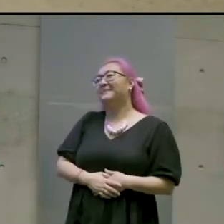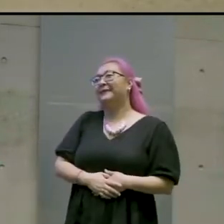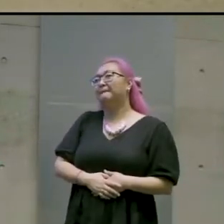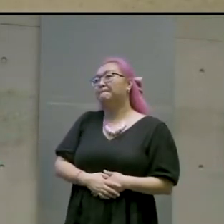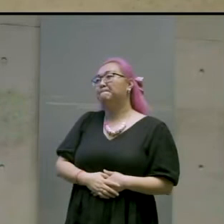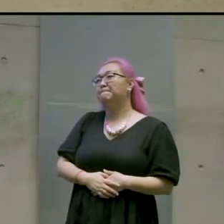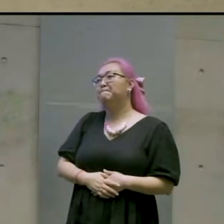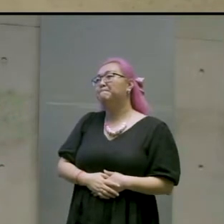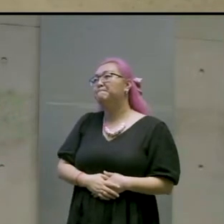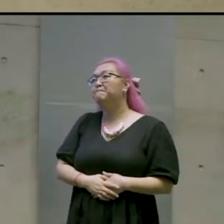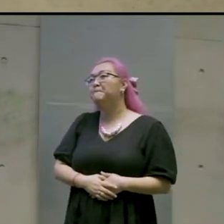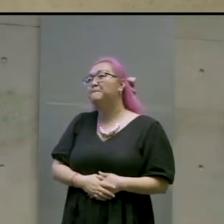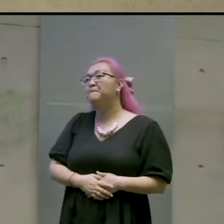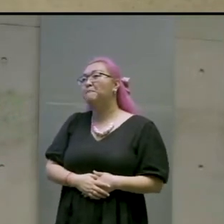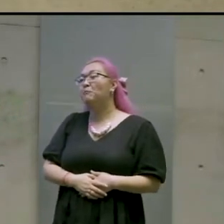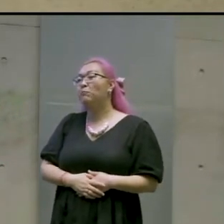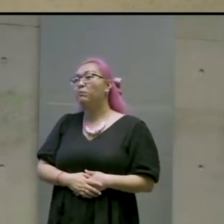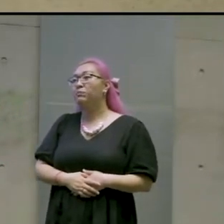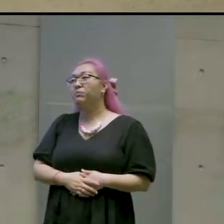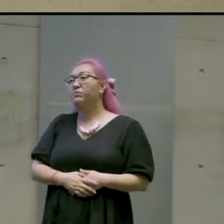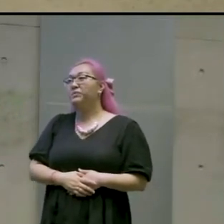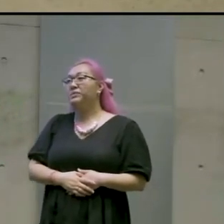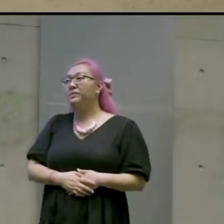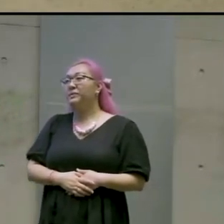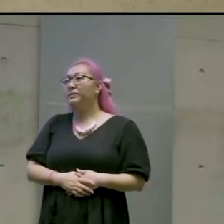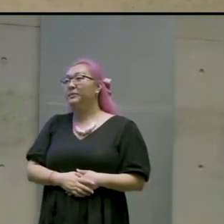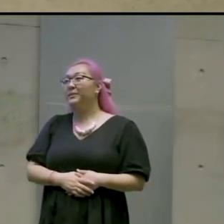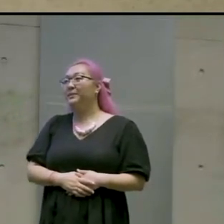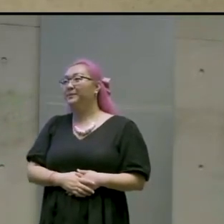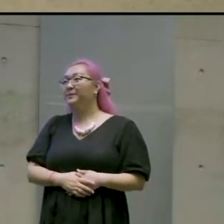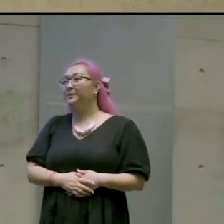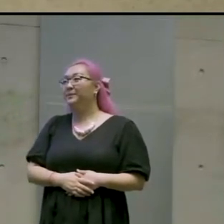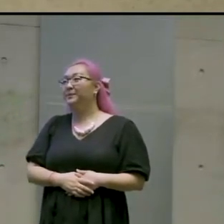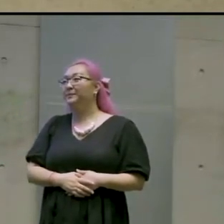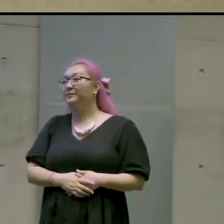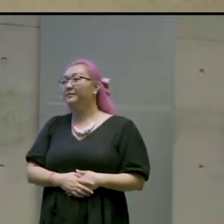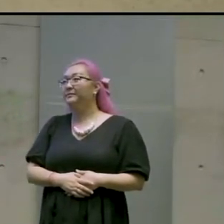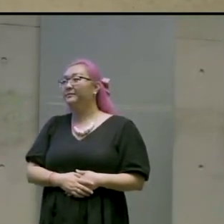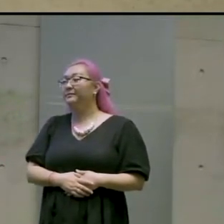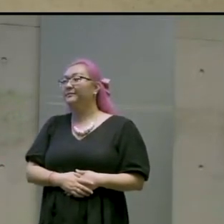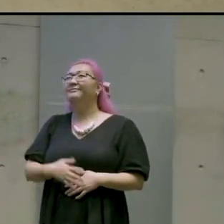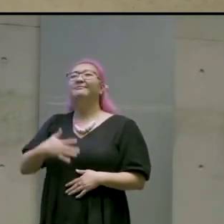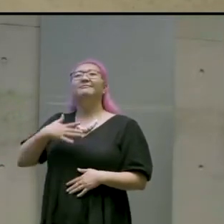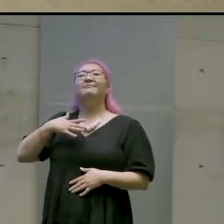I want to take you back to the image that you presented of the angry lynch mob.